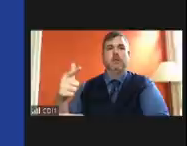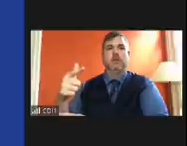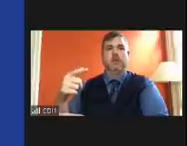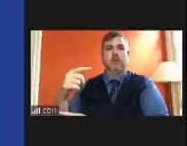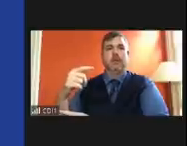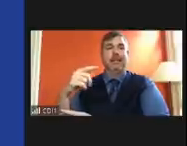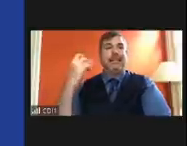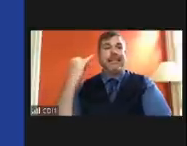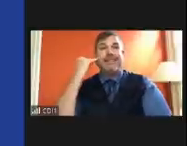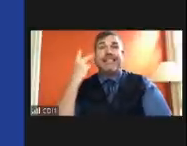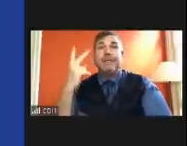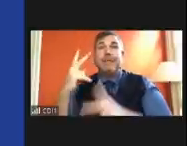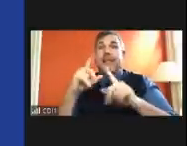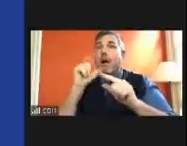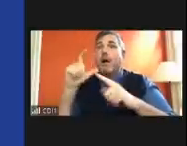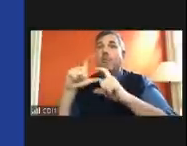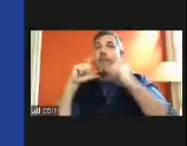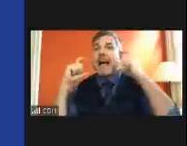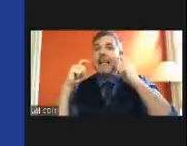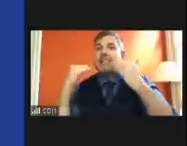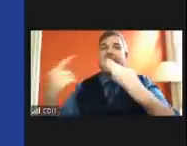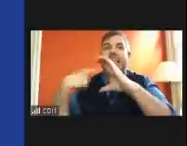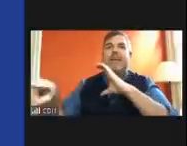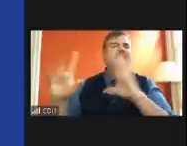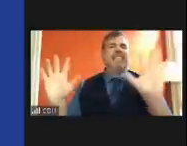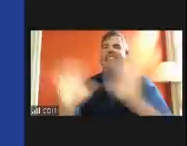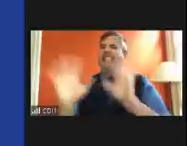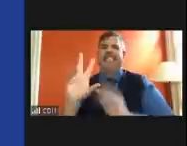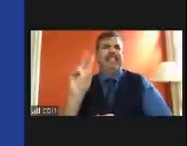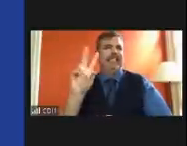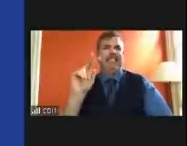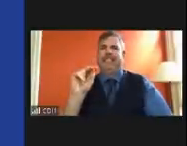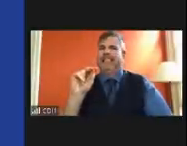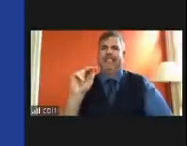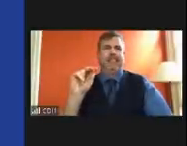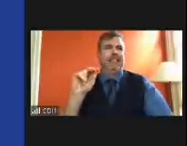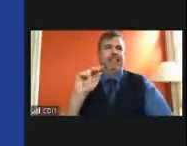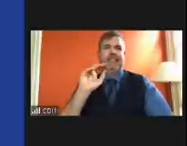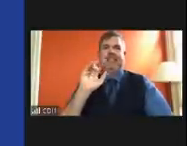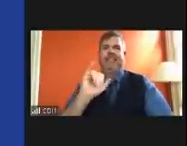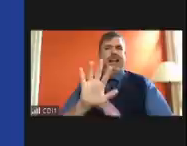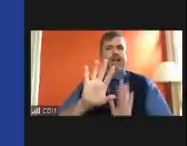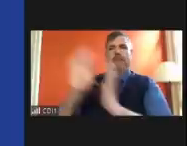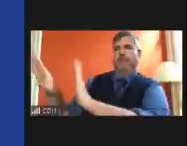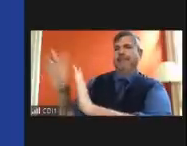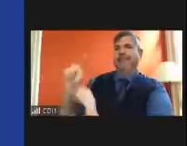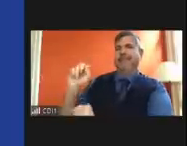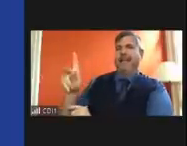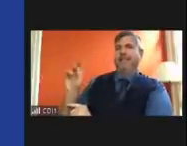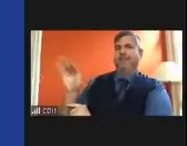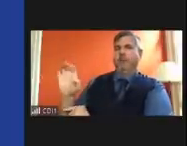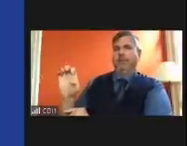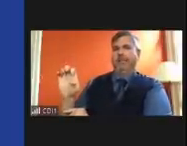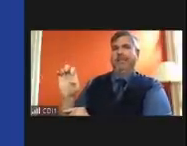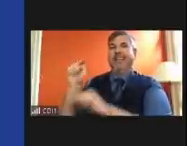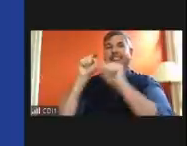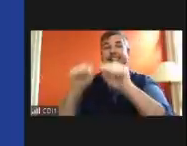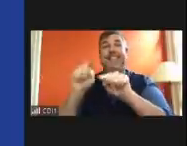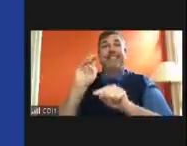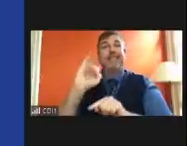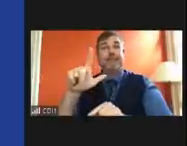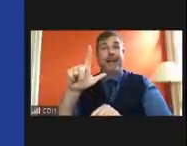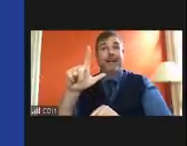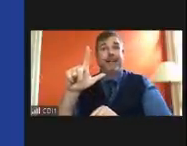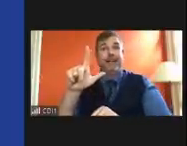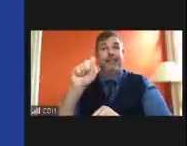by a task force, which I'll talk about in a little bit, but this is really about business violations. There is a California strike team, state strike team, and it's